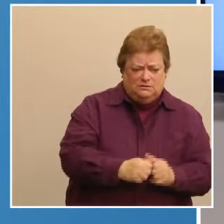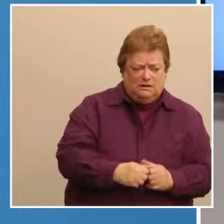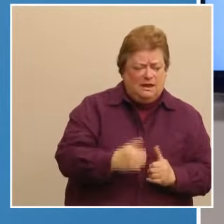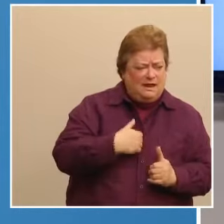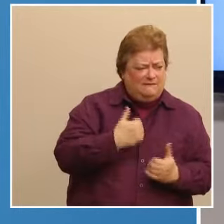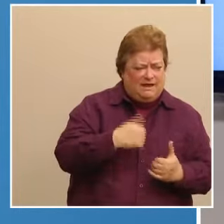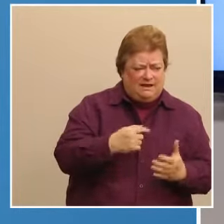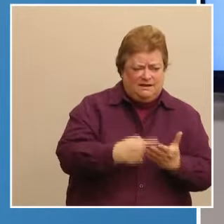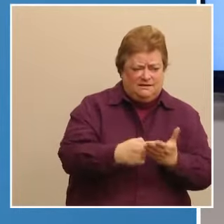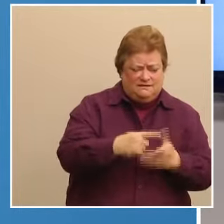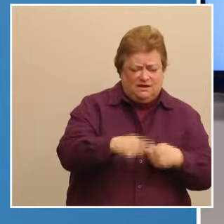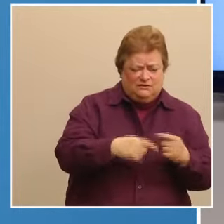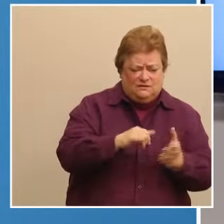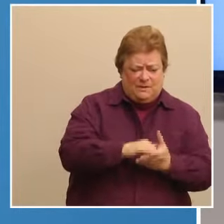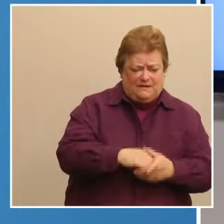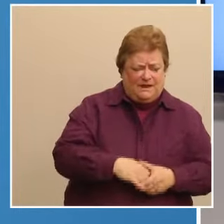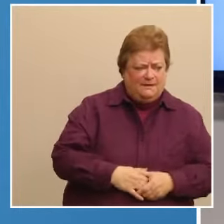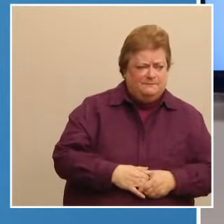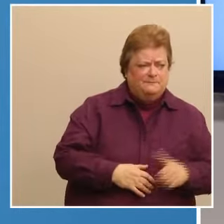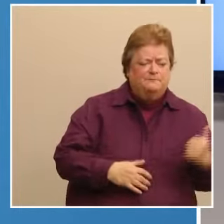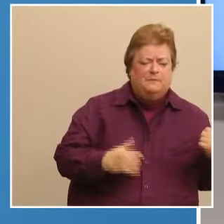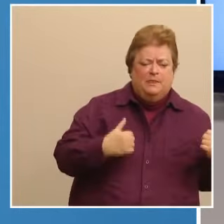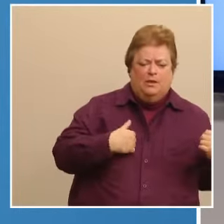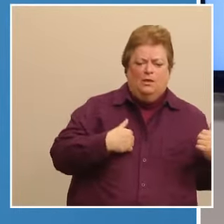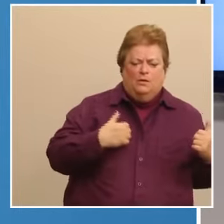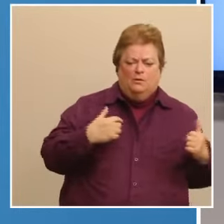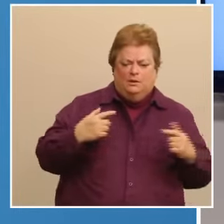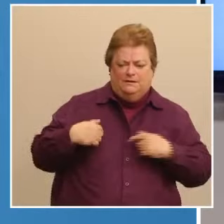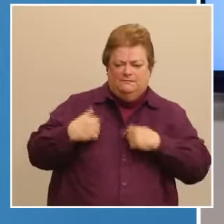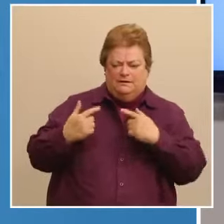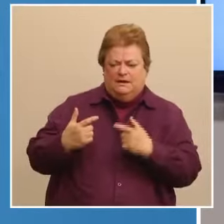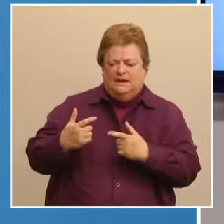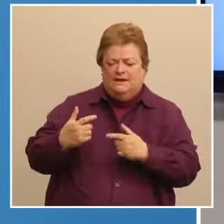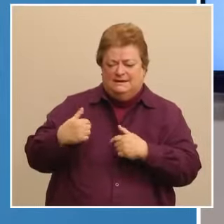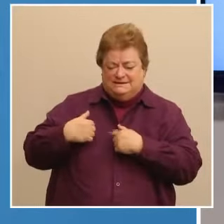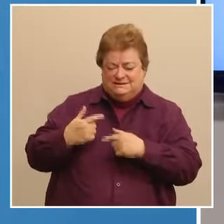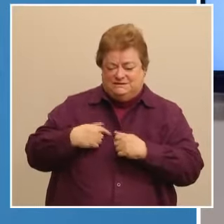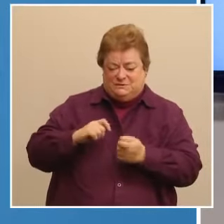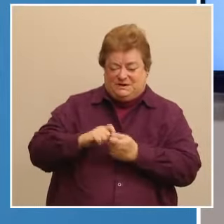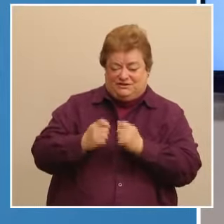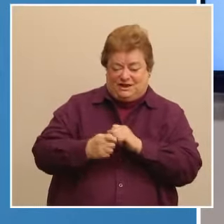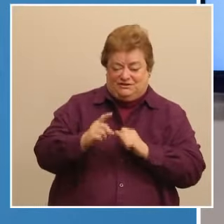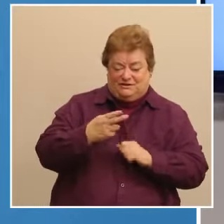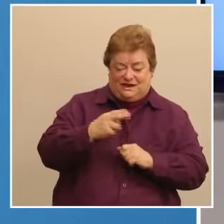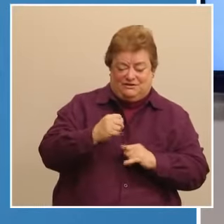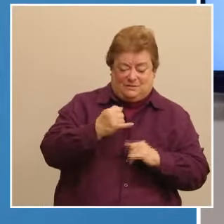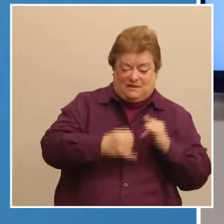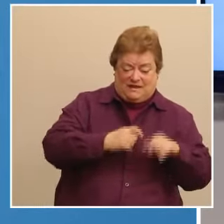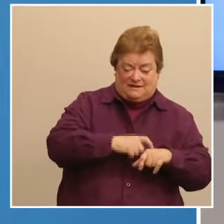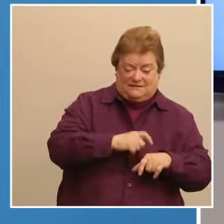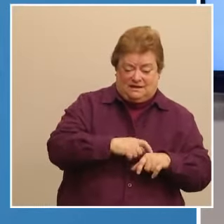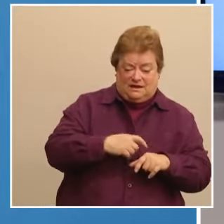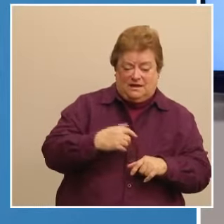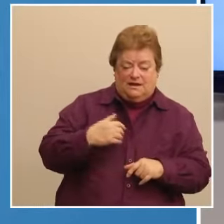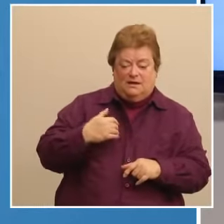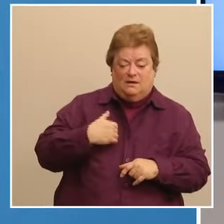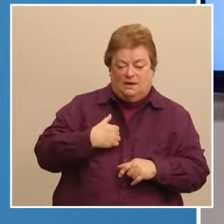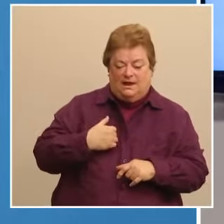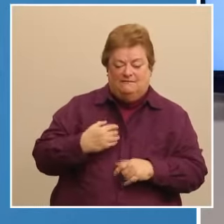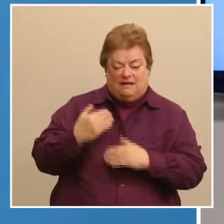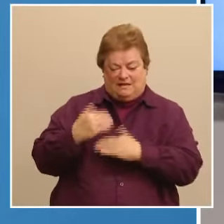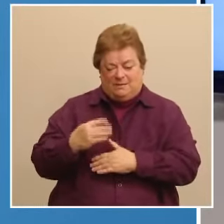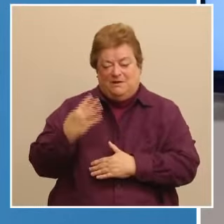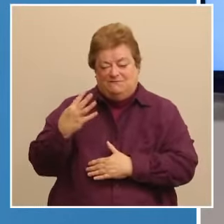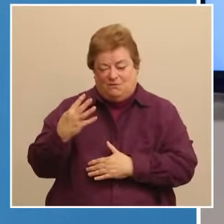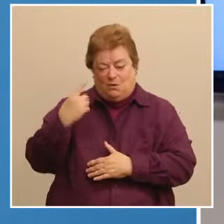discussions at all? We actually have been having those since we changed the DHM last time. You know, we have 4 spectators, but the